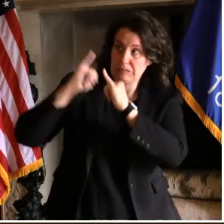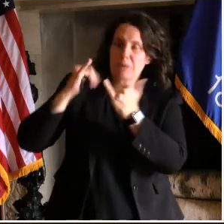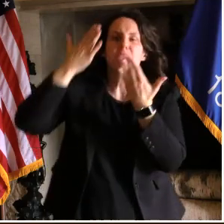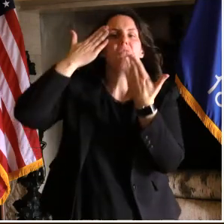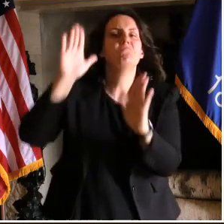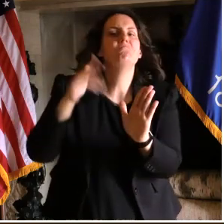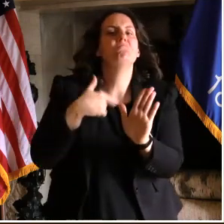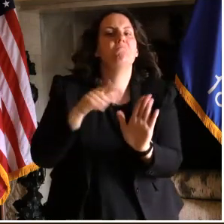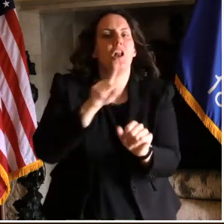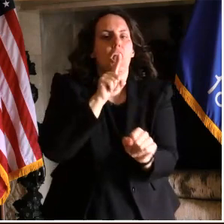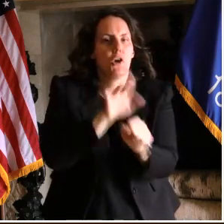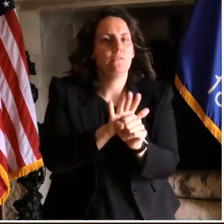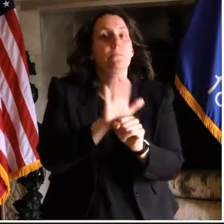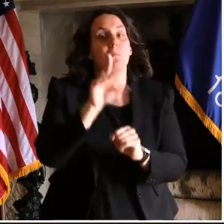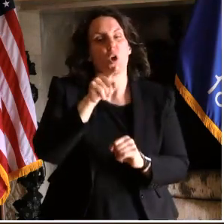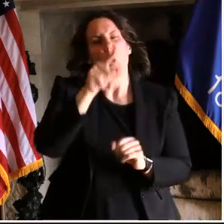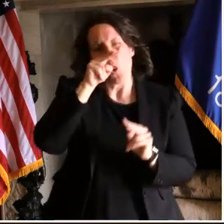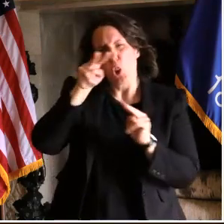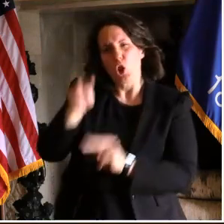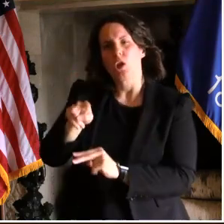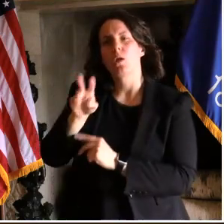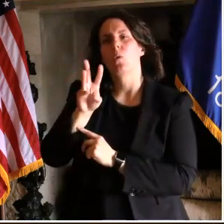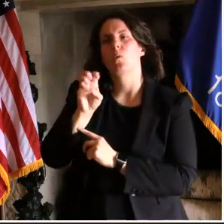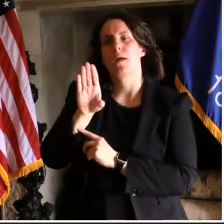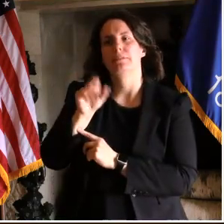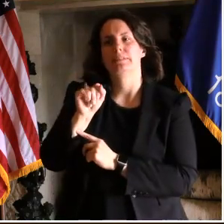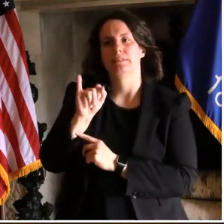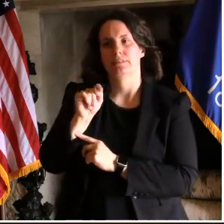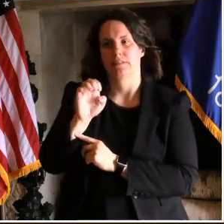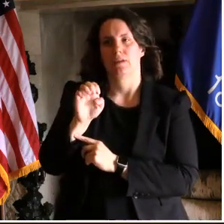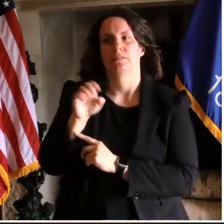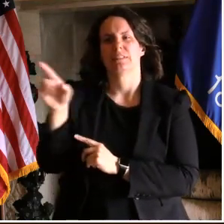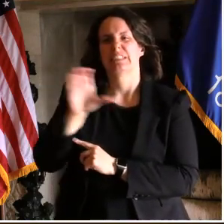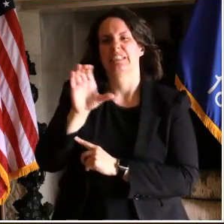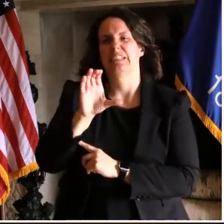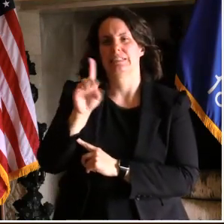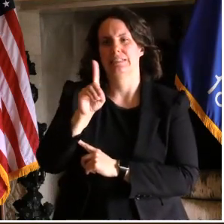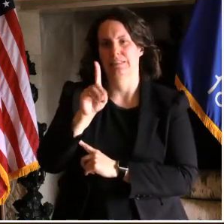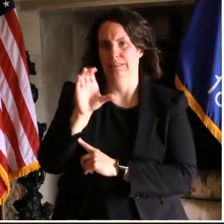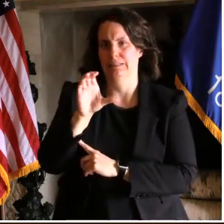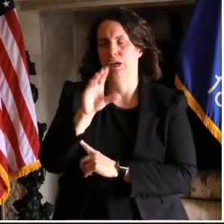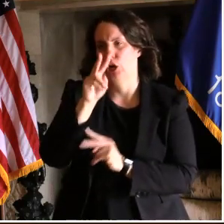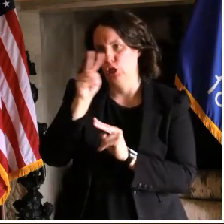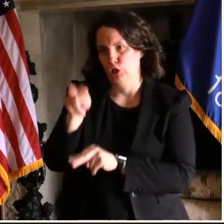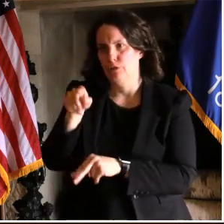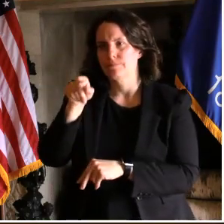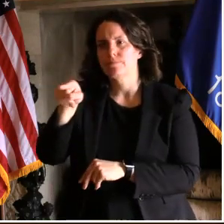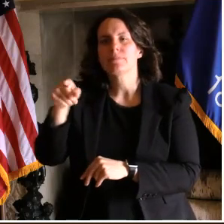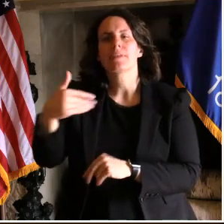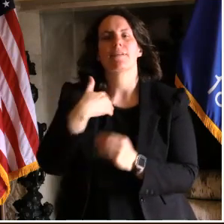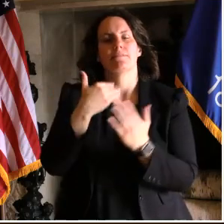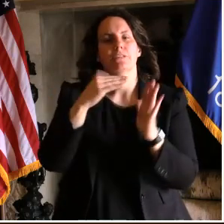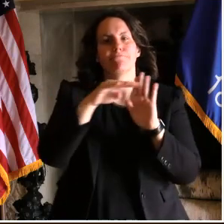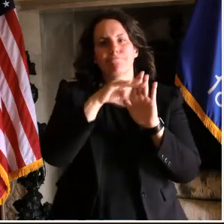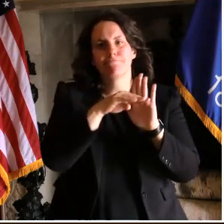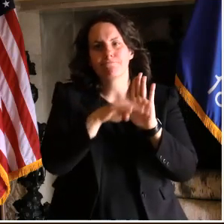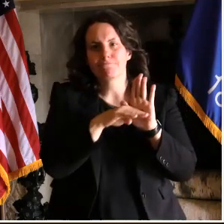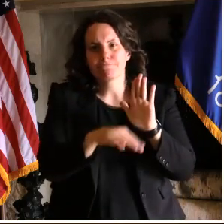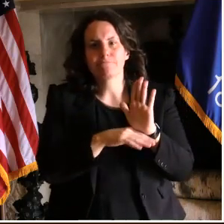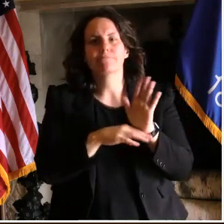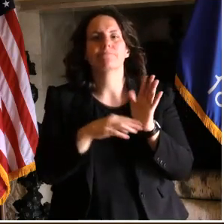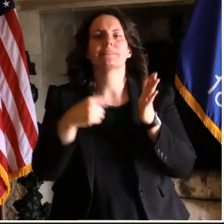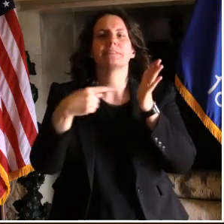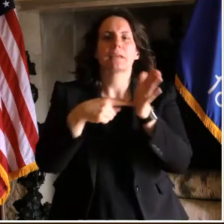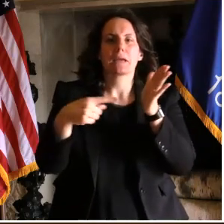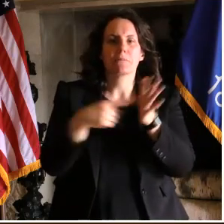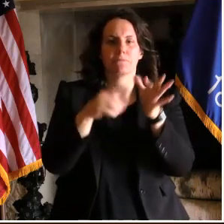website, CDC website, I believe, has a definite, have defined essential and non-essential